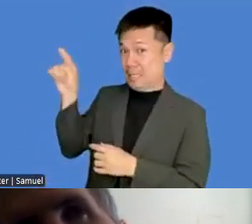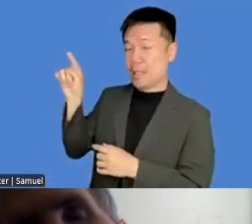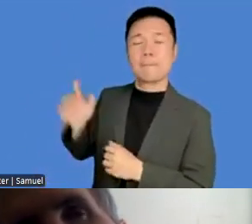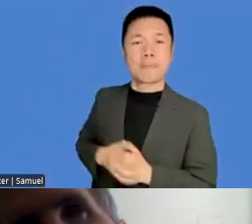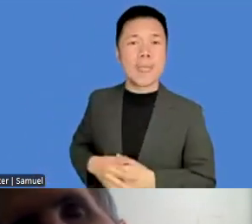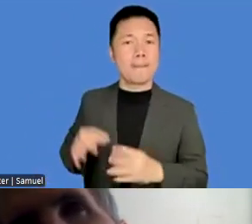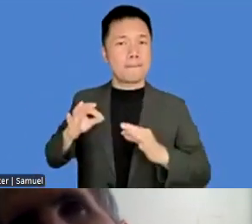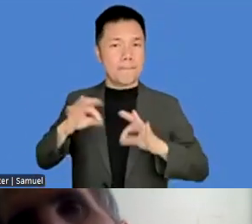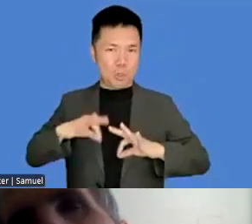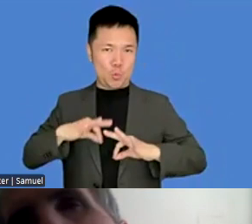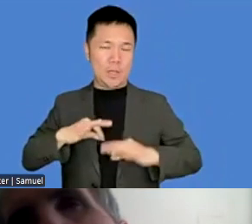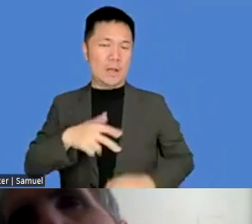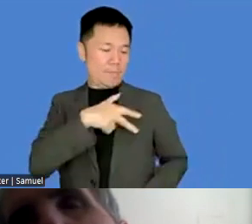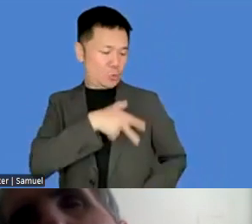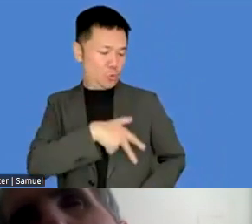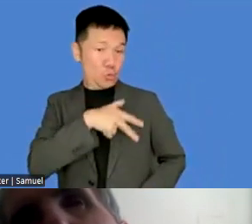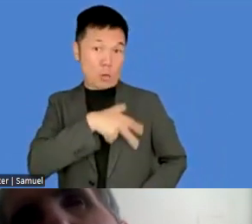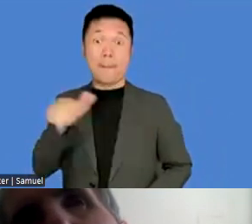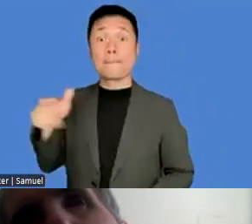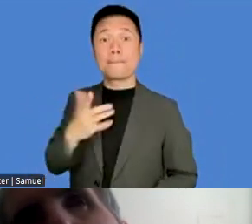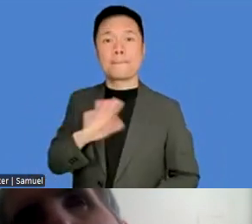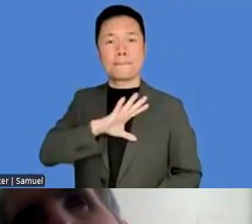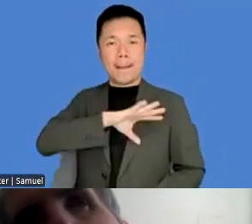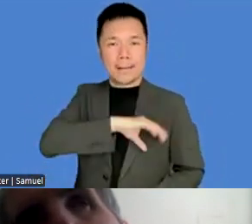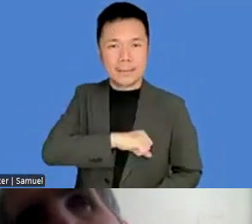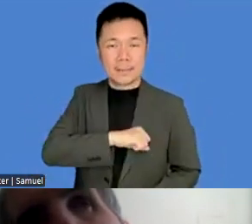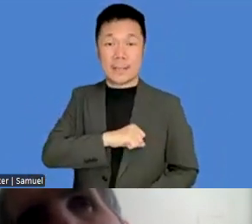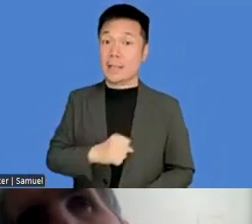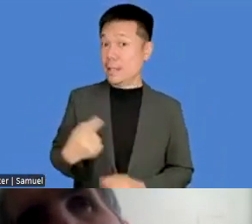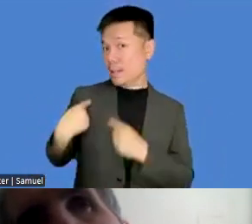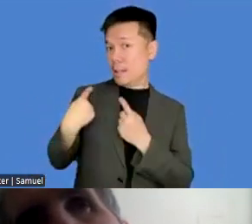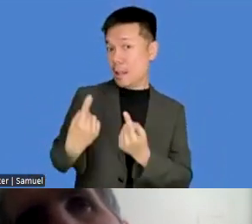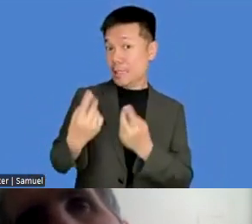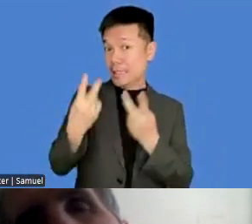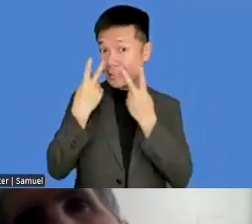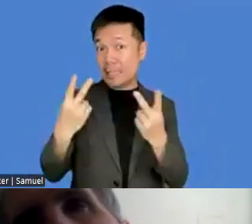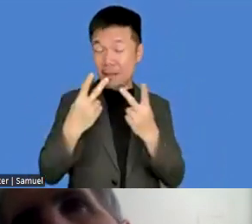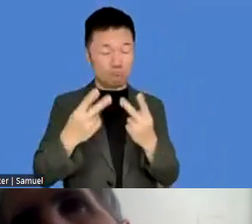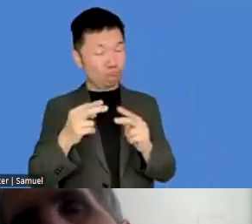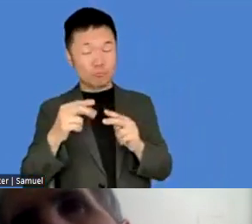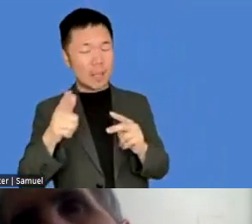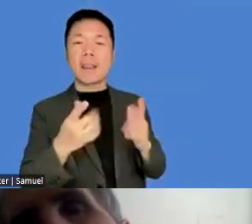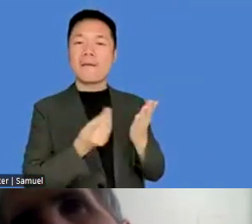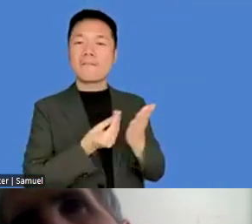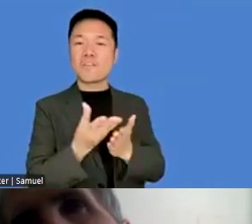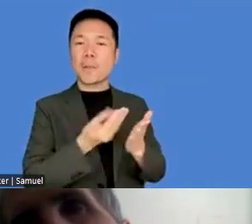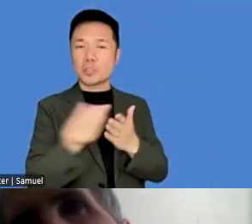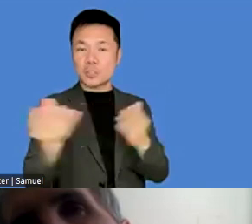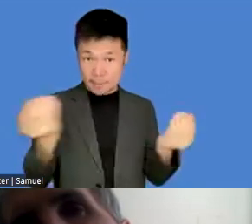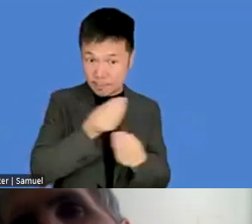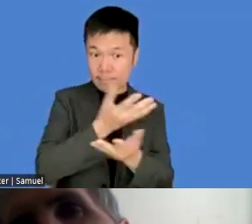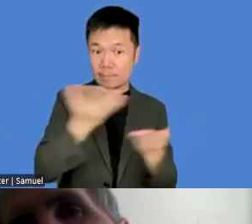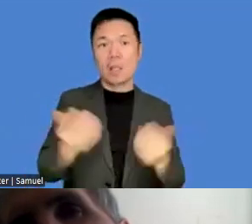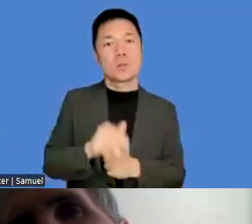Social Affairs, Palestinian Ministry of Social Affairs, and the last statistics published by them in